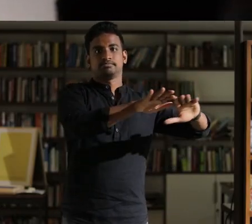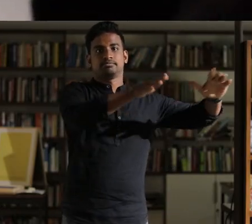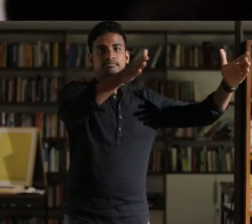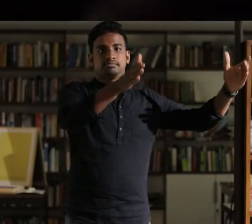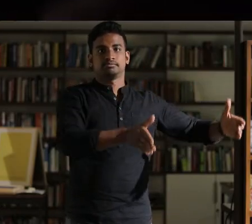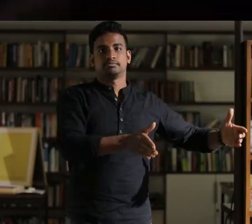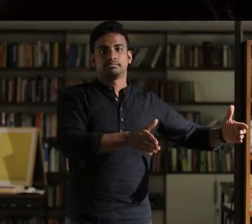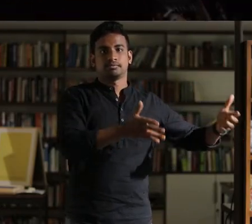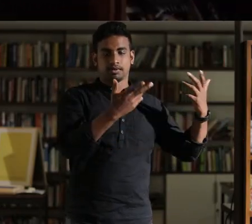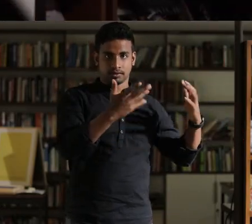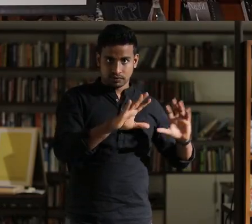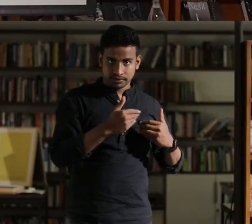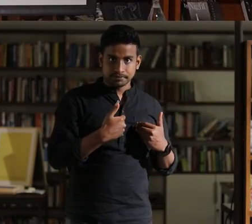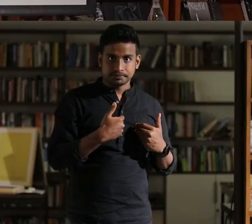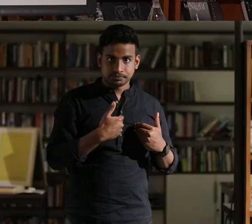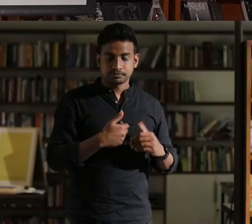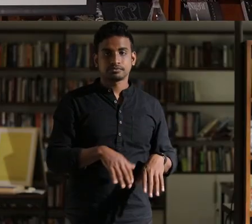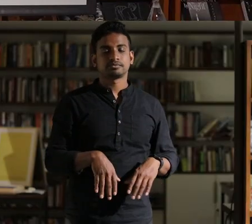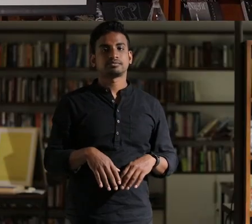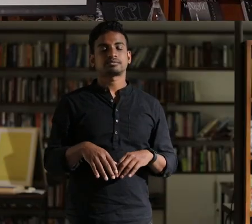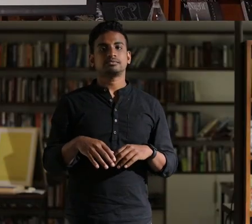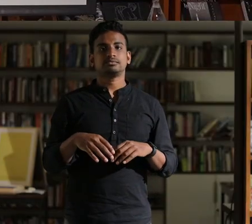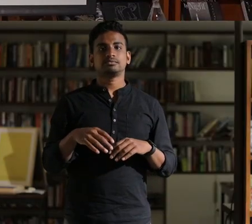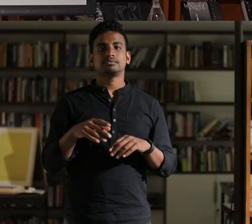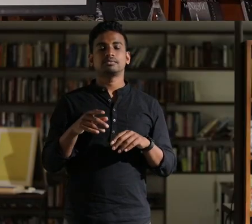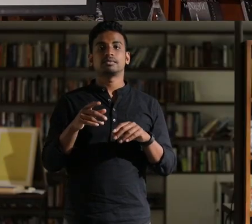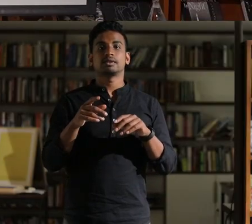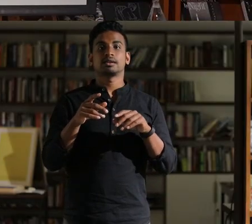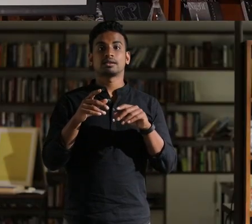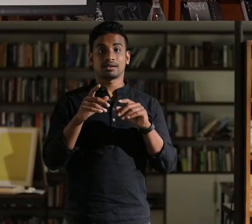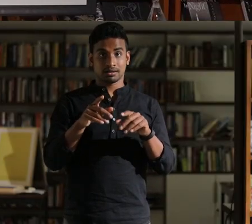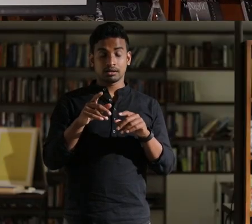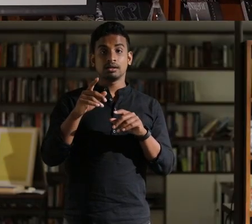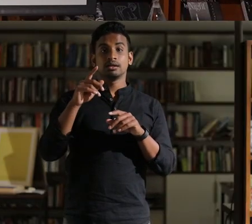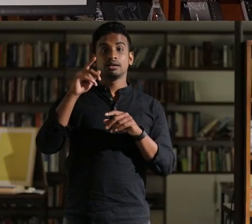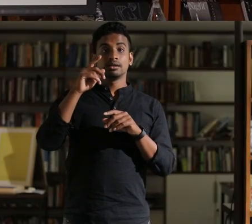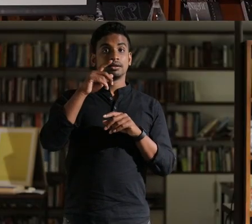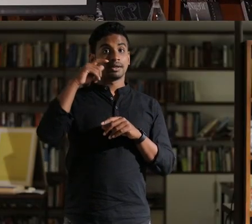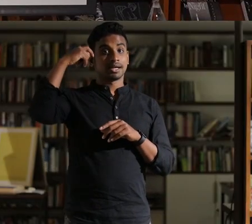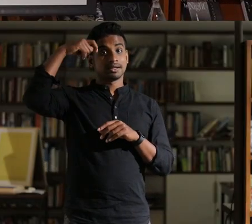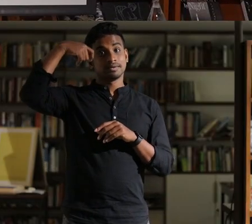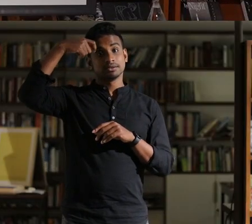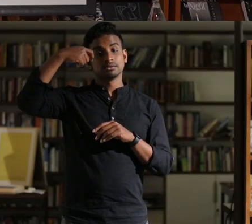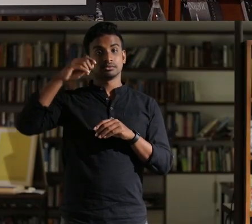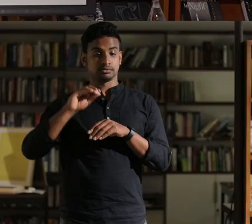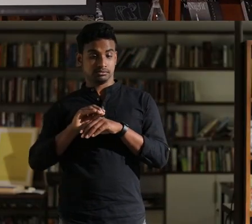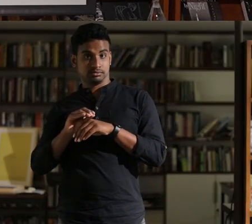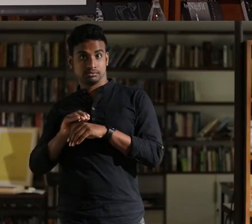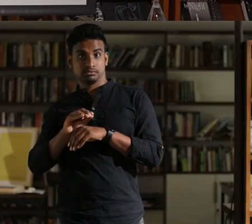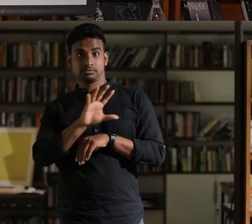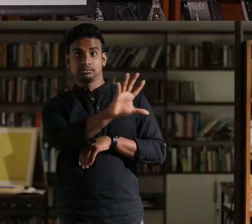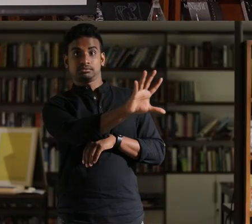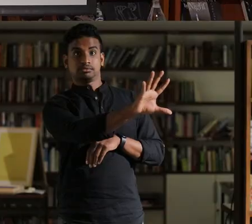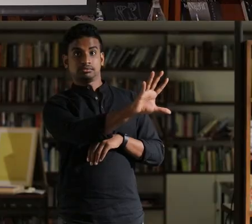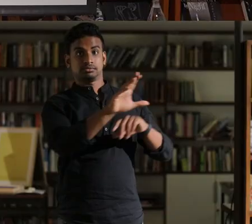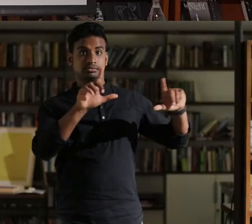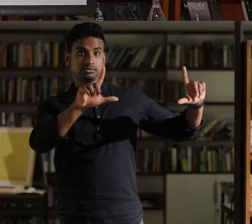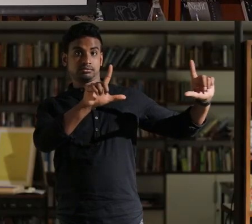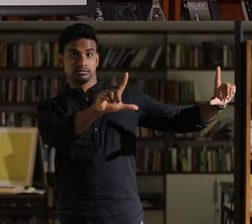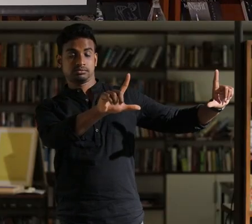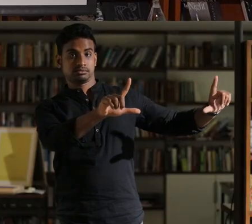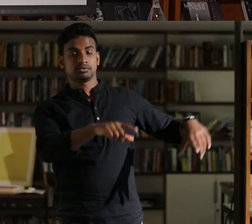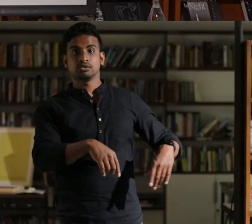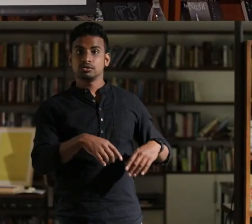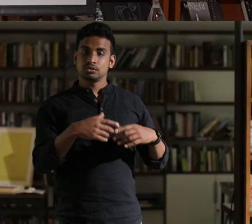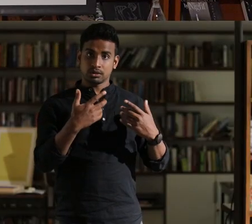the text referring to that particular locality, while the videos out here played life in that locality today. So your